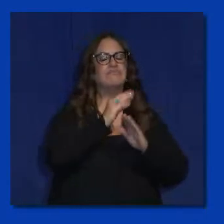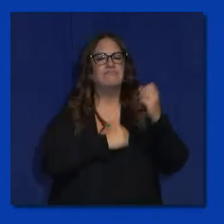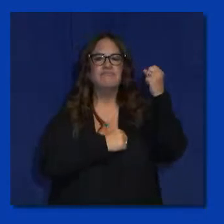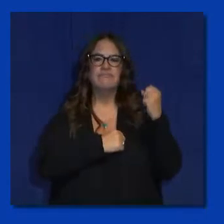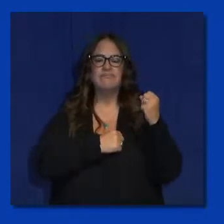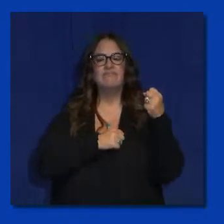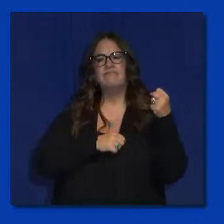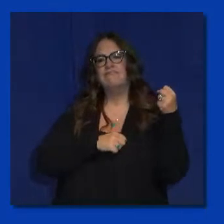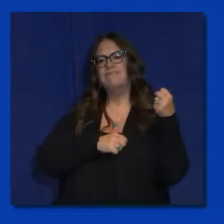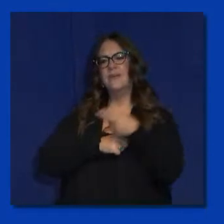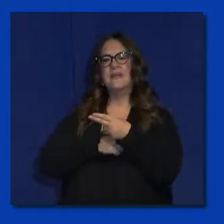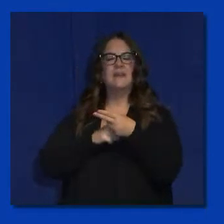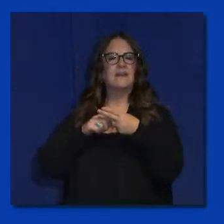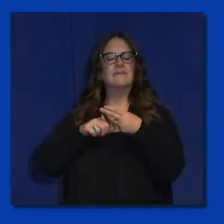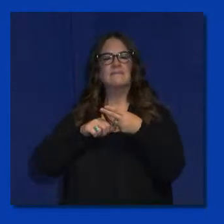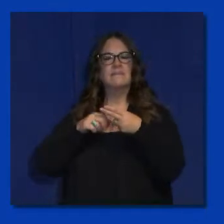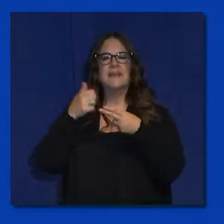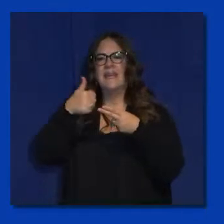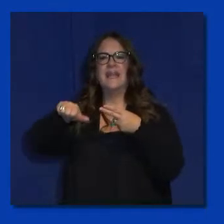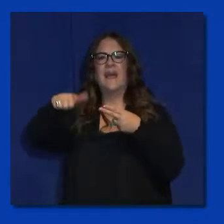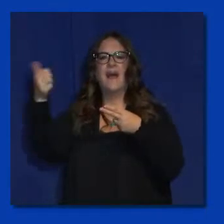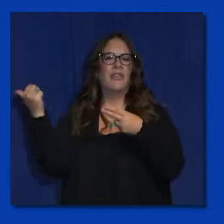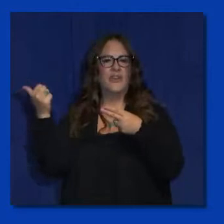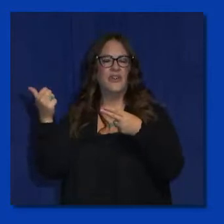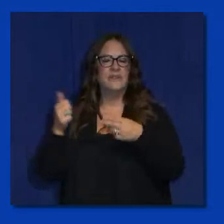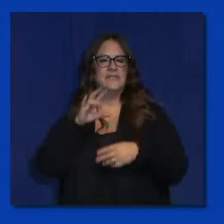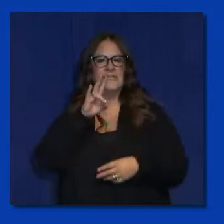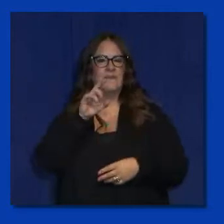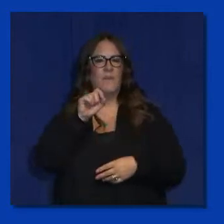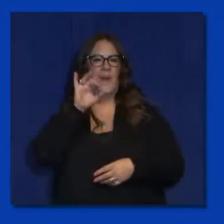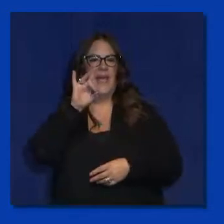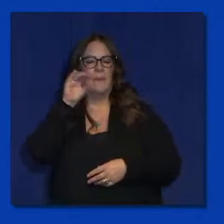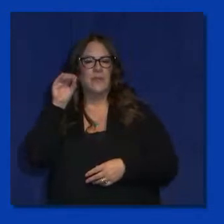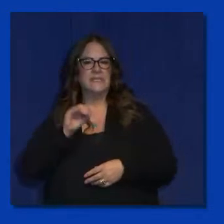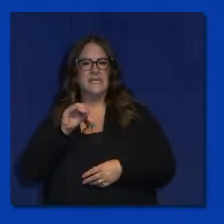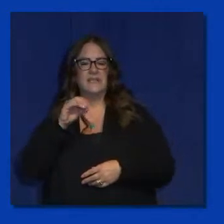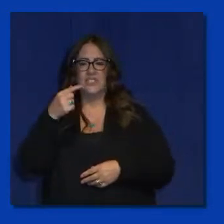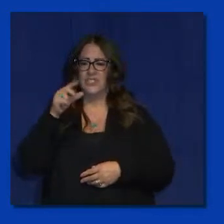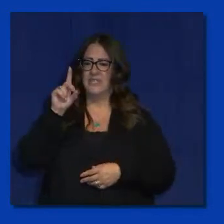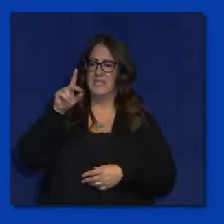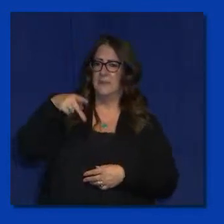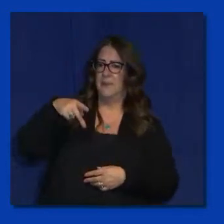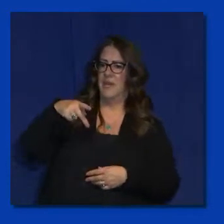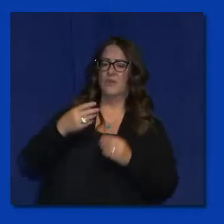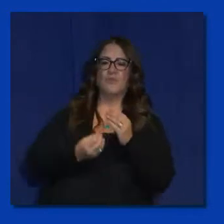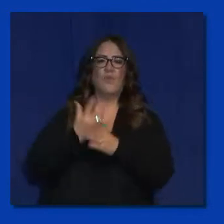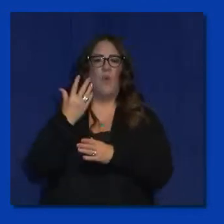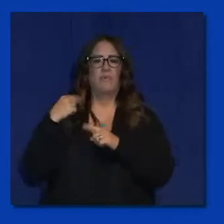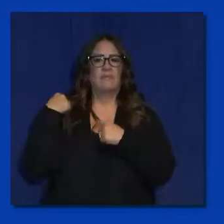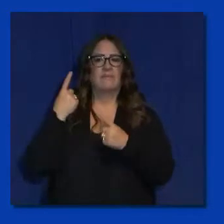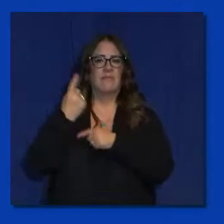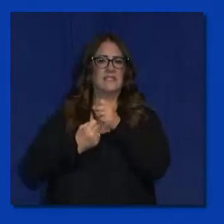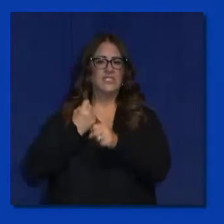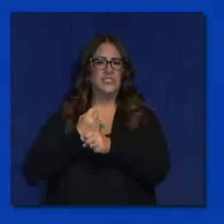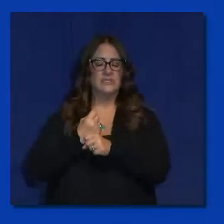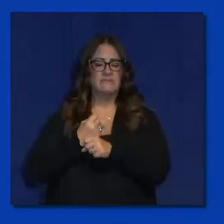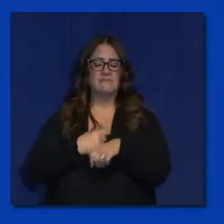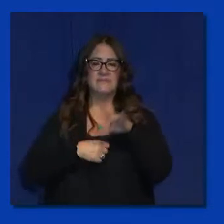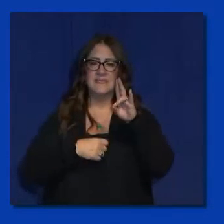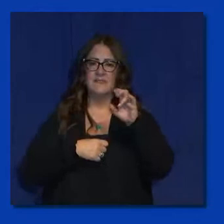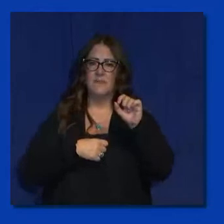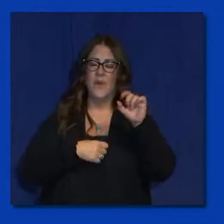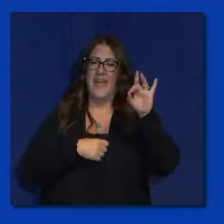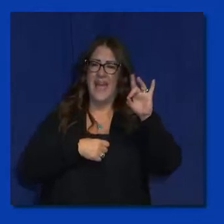Western Hemisphere. 7.8% GDP growth, if you don't believe me, just last year. California,